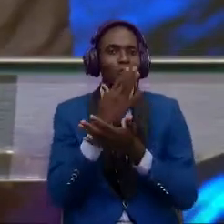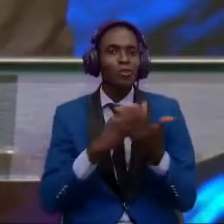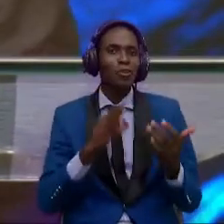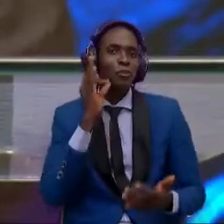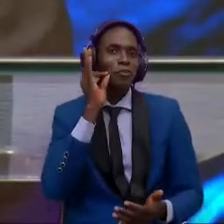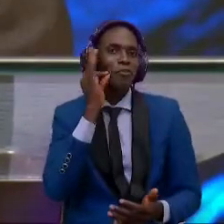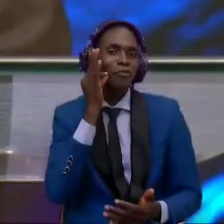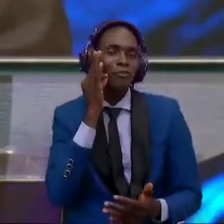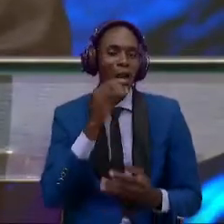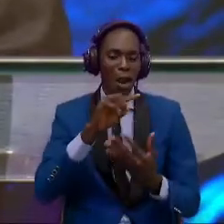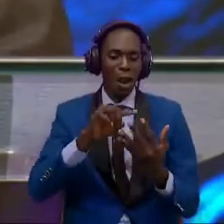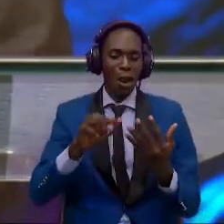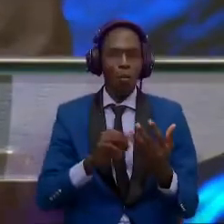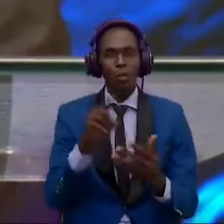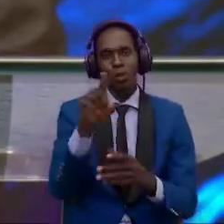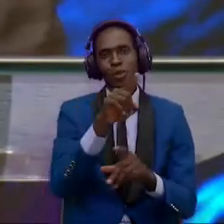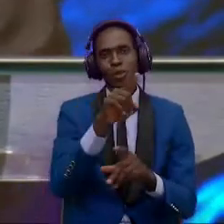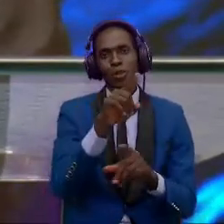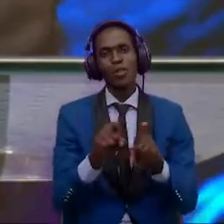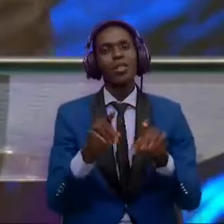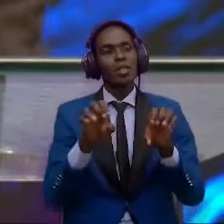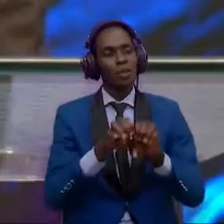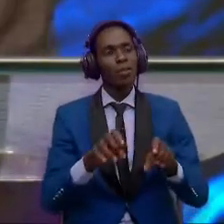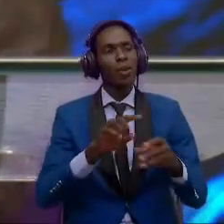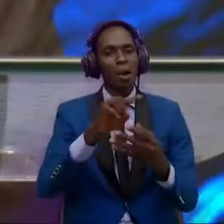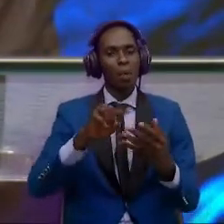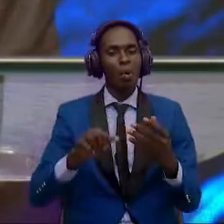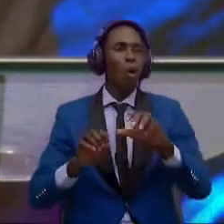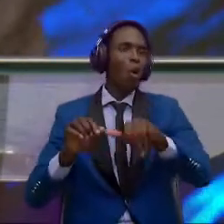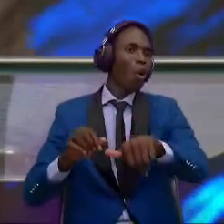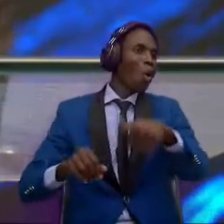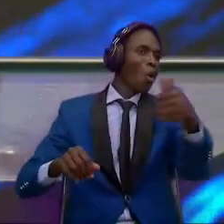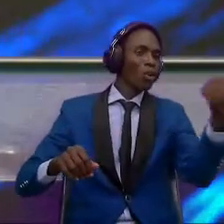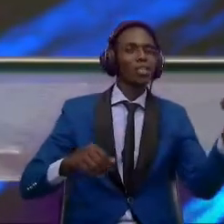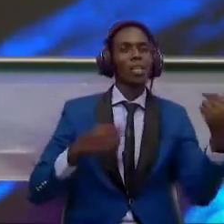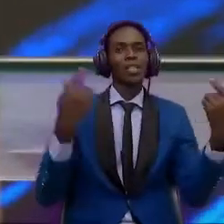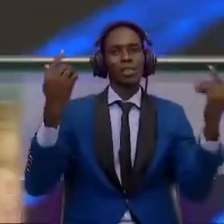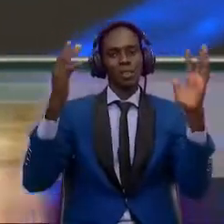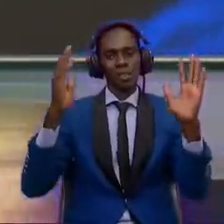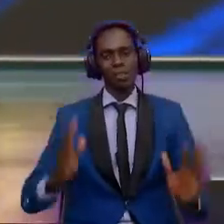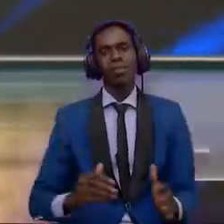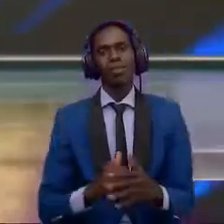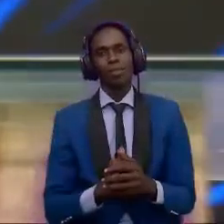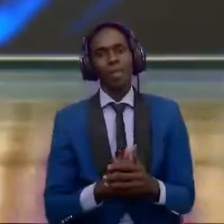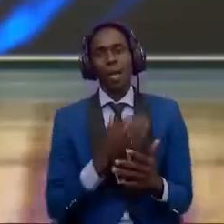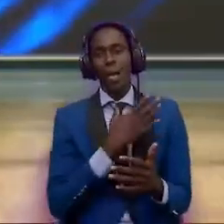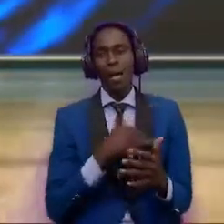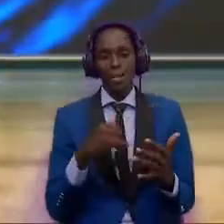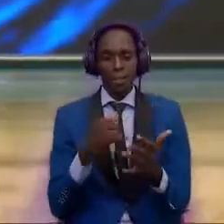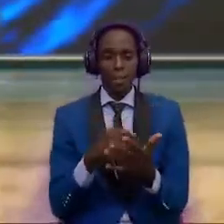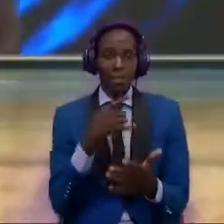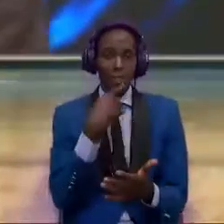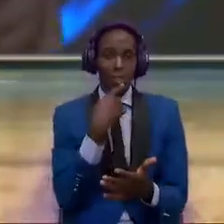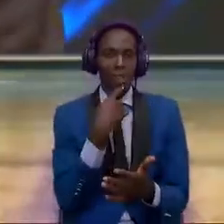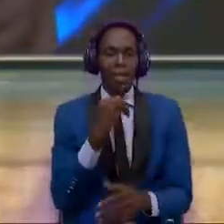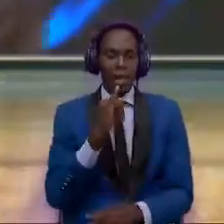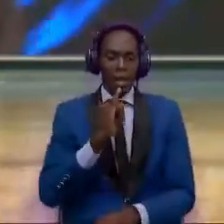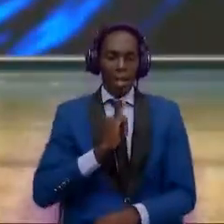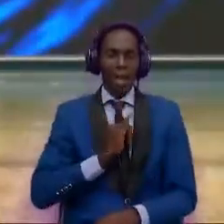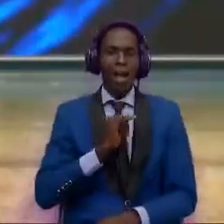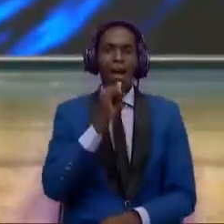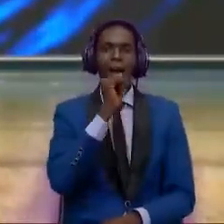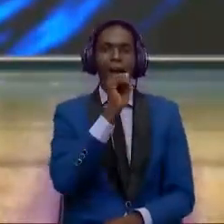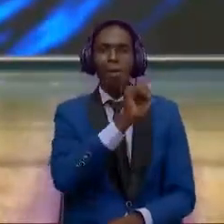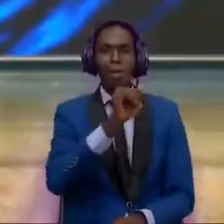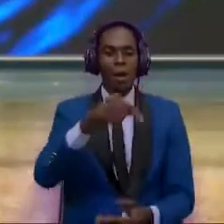also, even as among other Gentiles. And now he says in verse 14, he says, I am